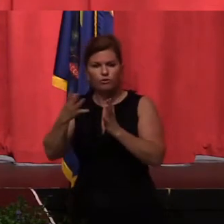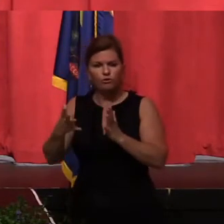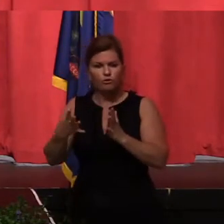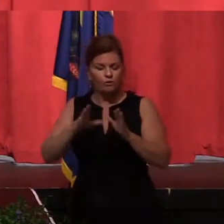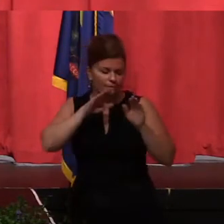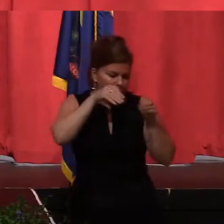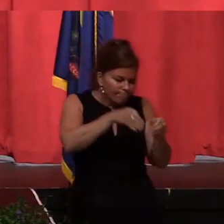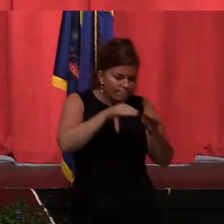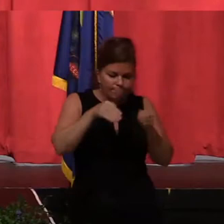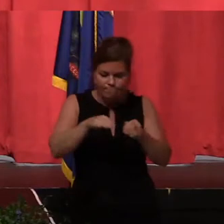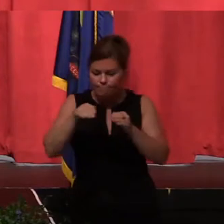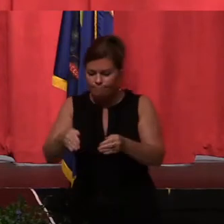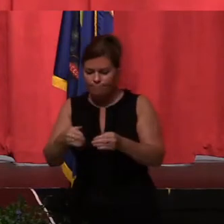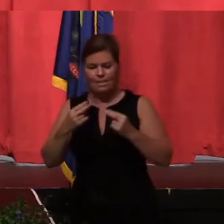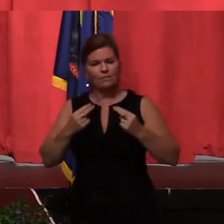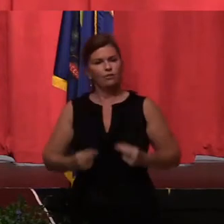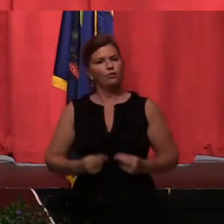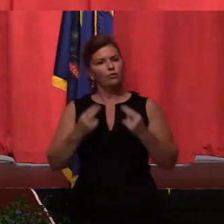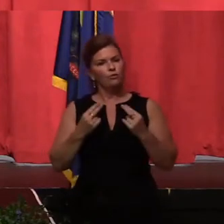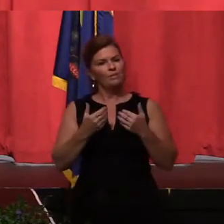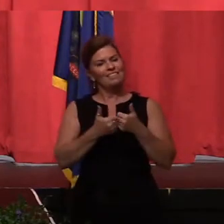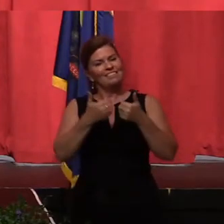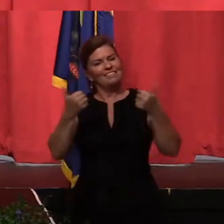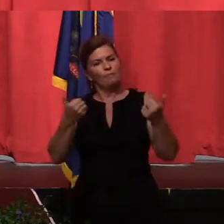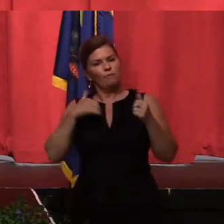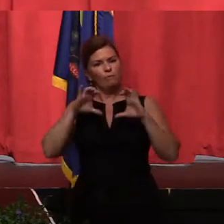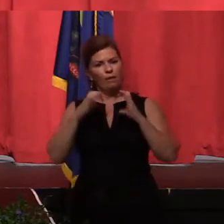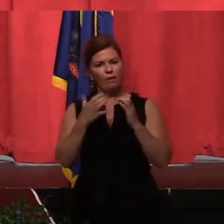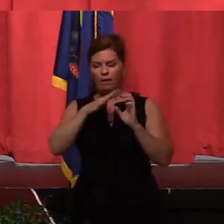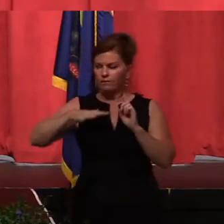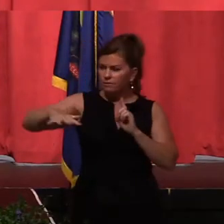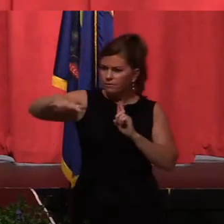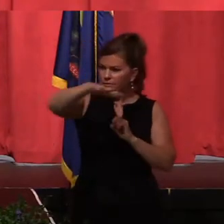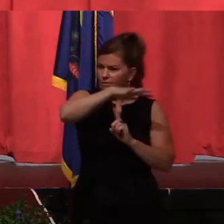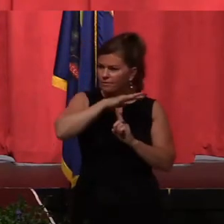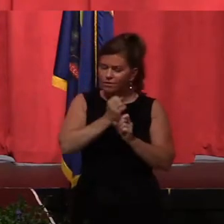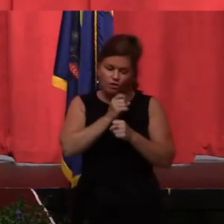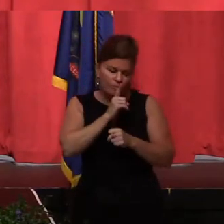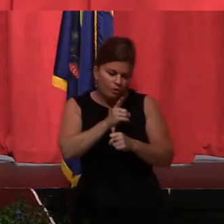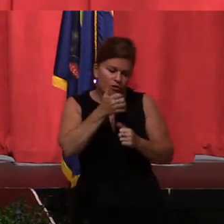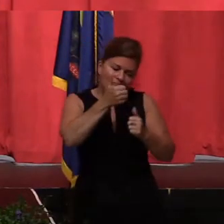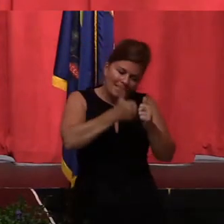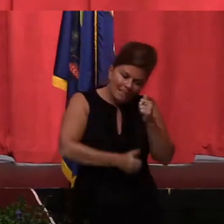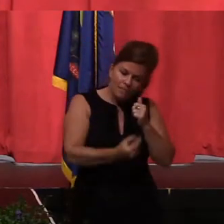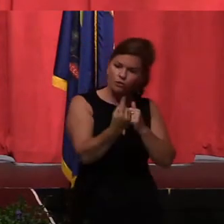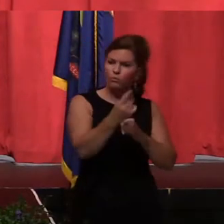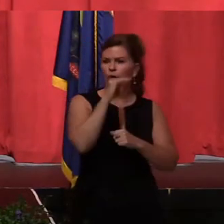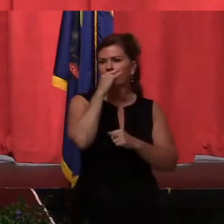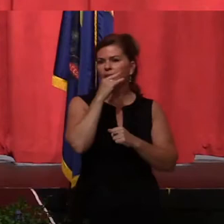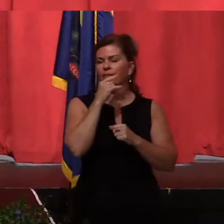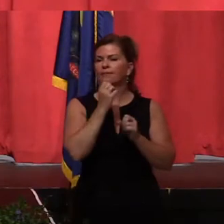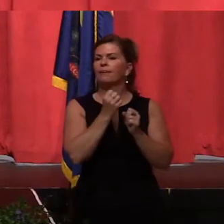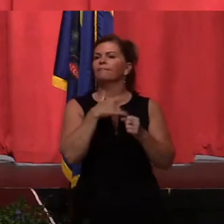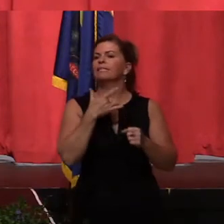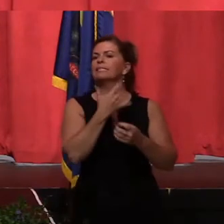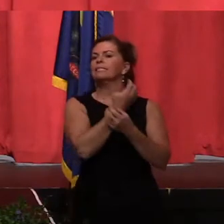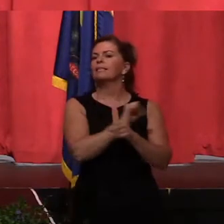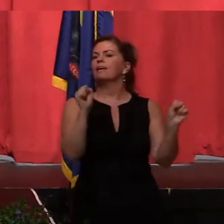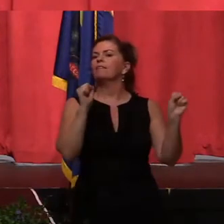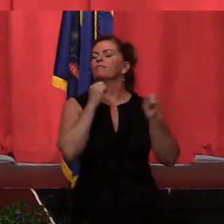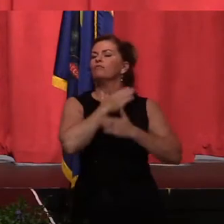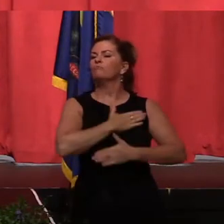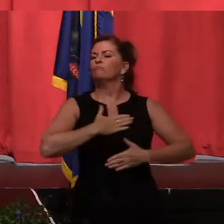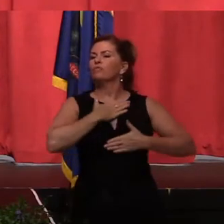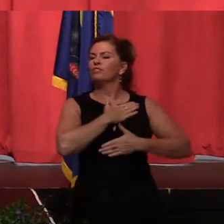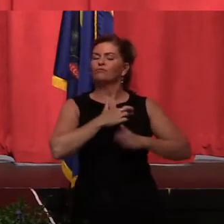and human separate from the class whole, and makes sure each one of her kids feels safe, represented,